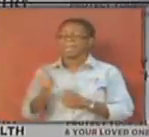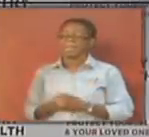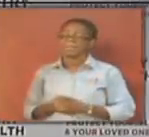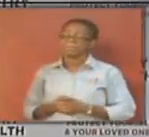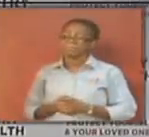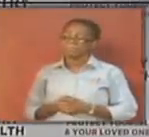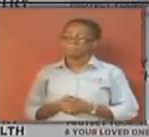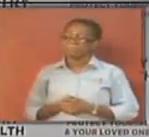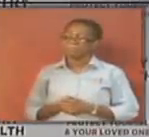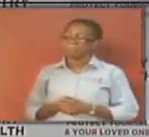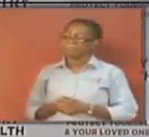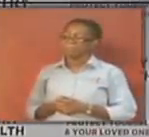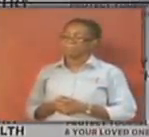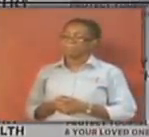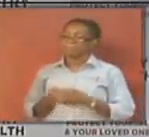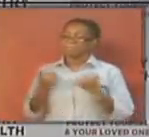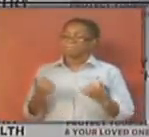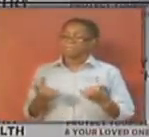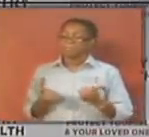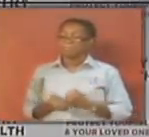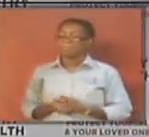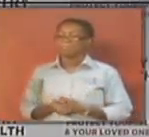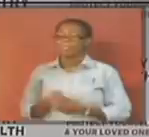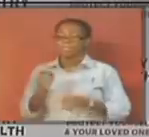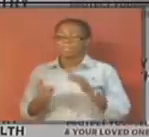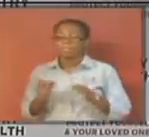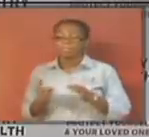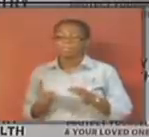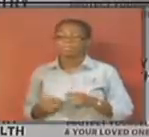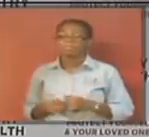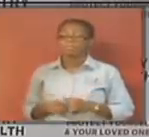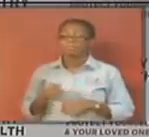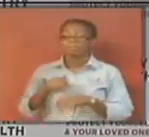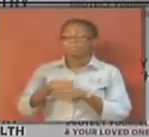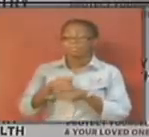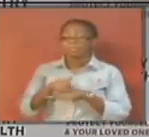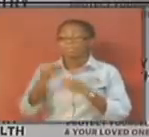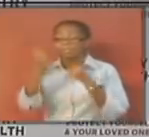that person's information to us offline, we can arrange for that person to be sorted out.